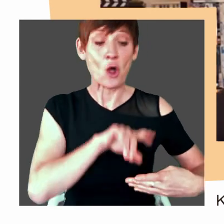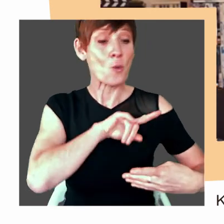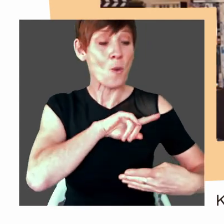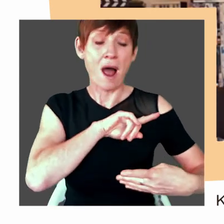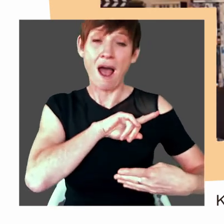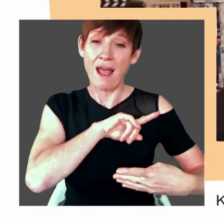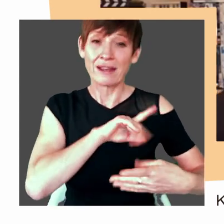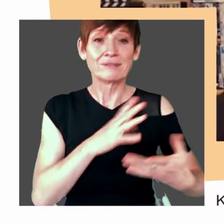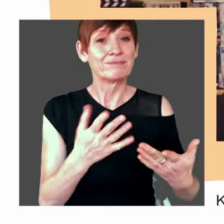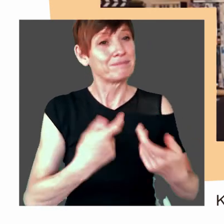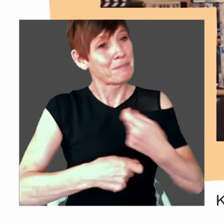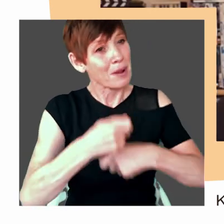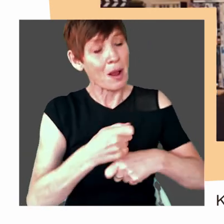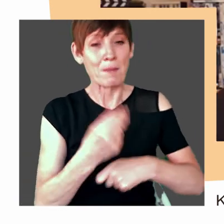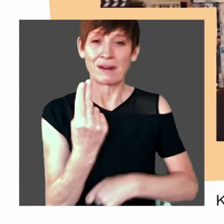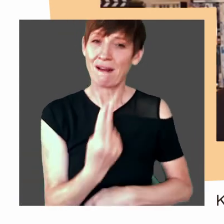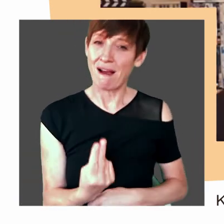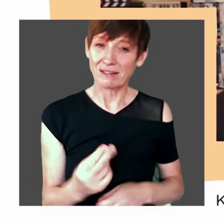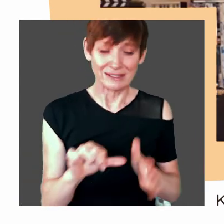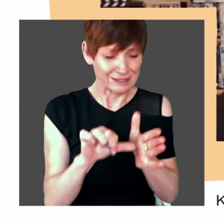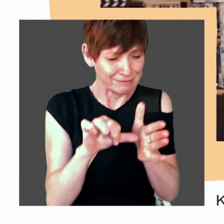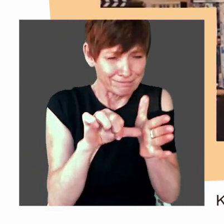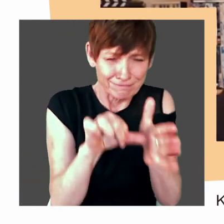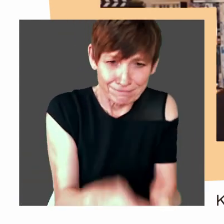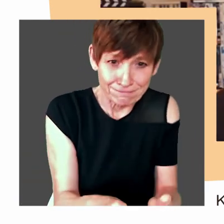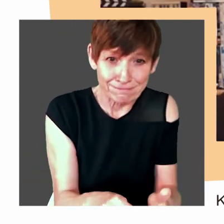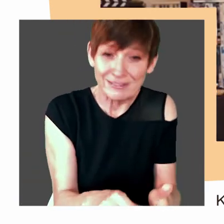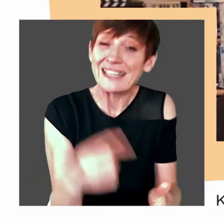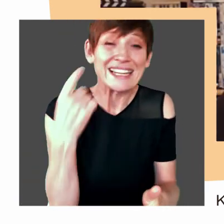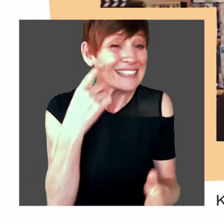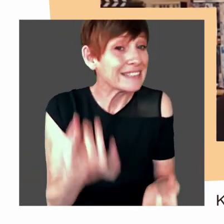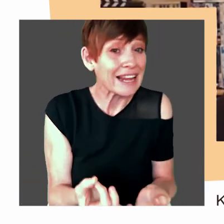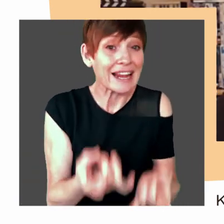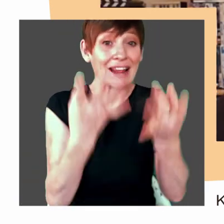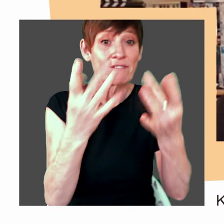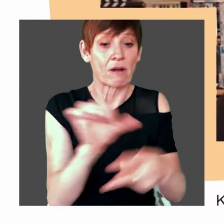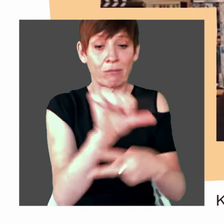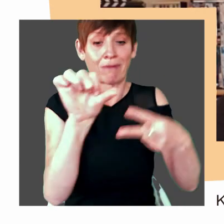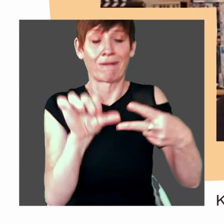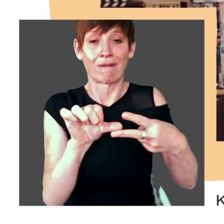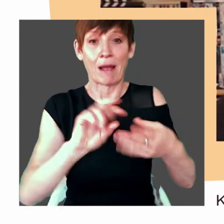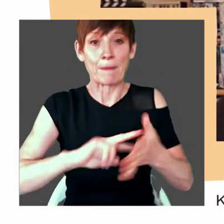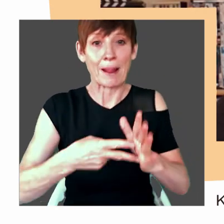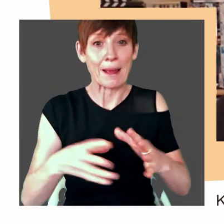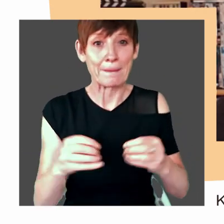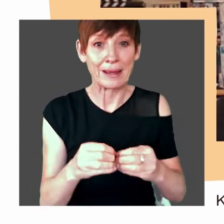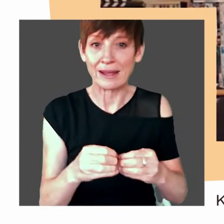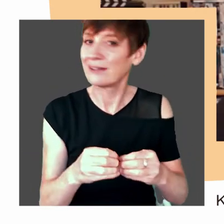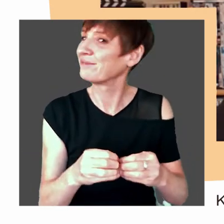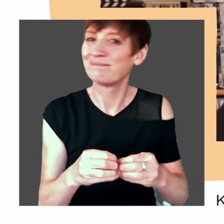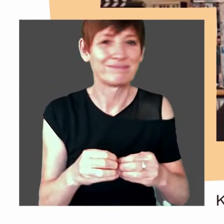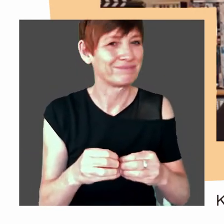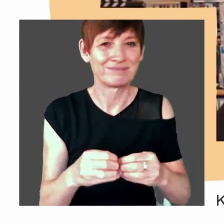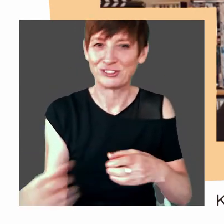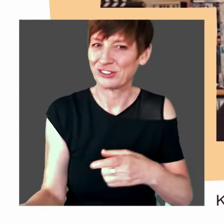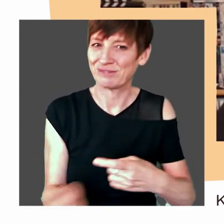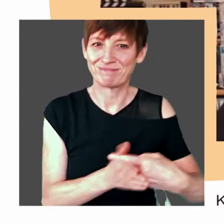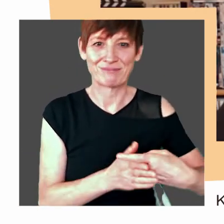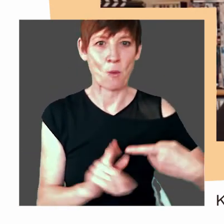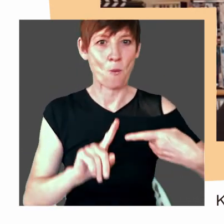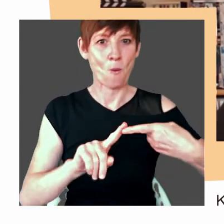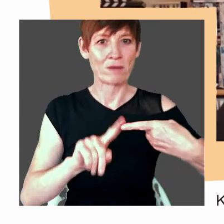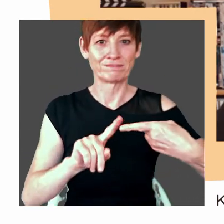what's going to be happen if something change, if this pandemic continue. I don't know. I just stick to my plan